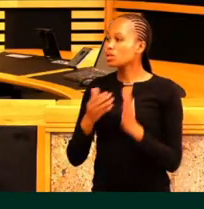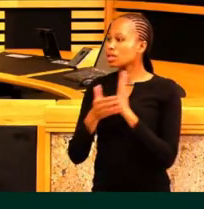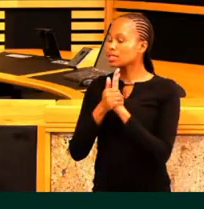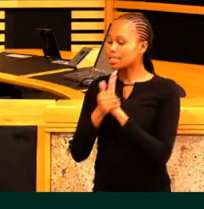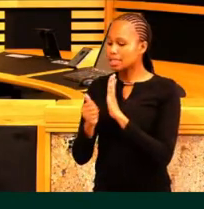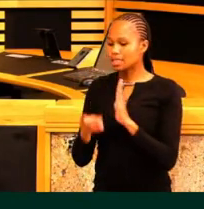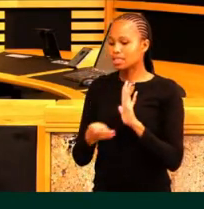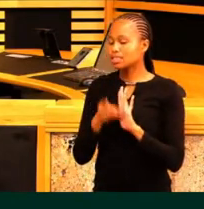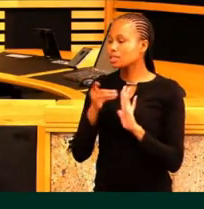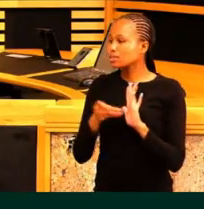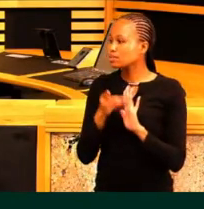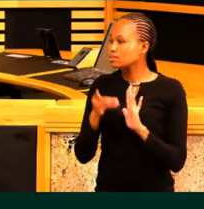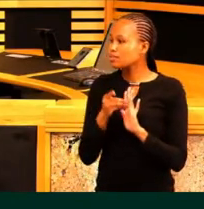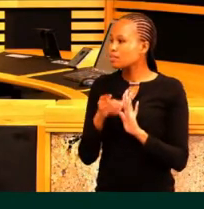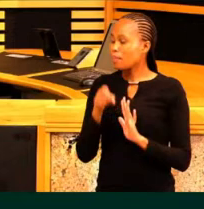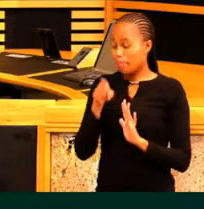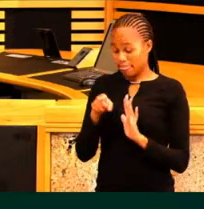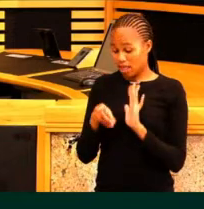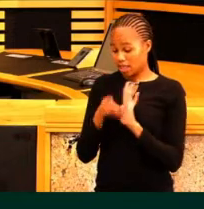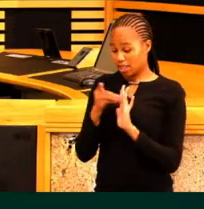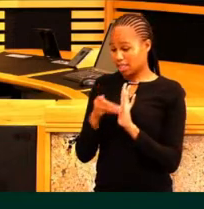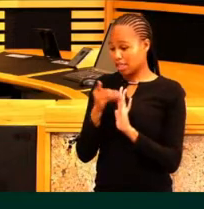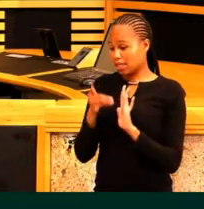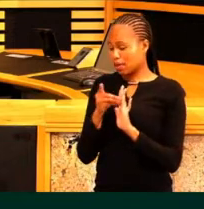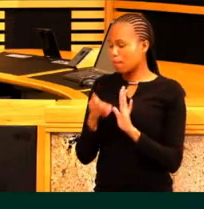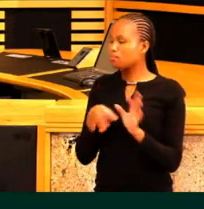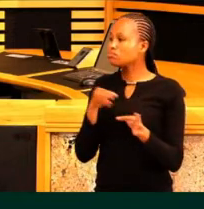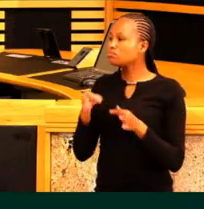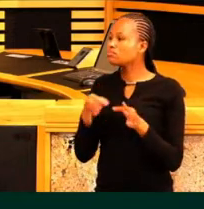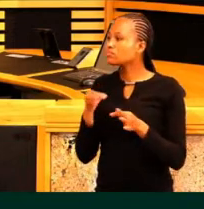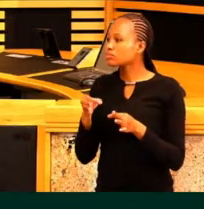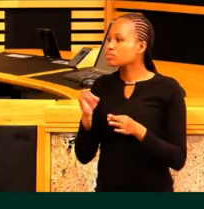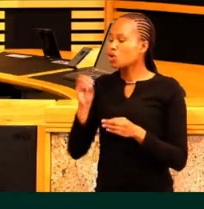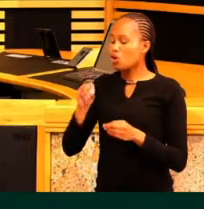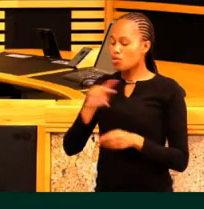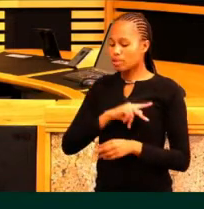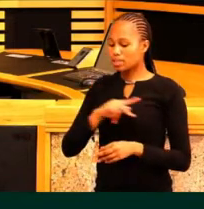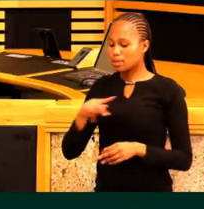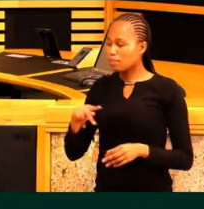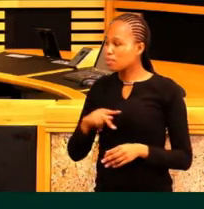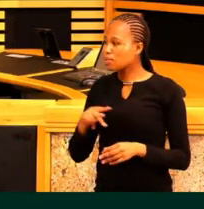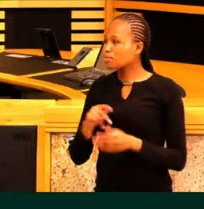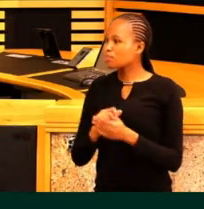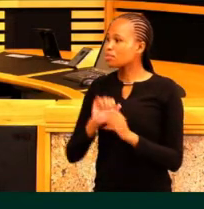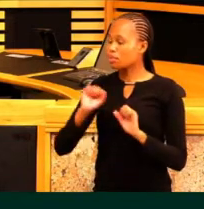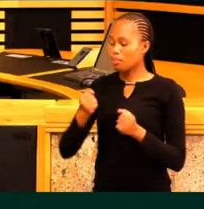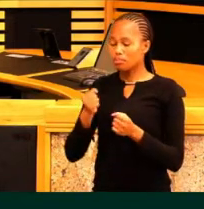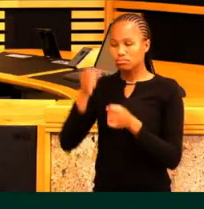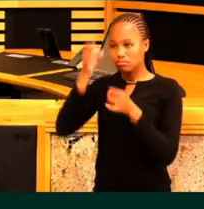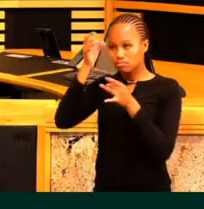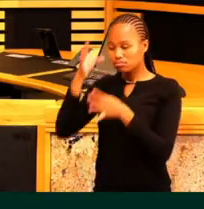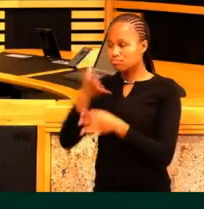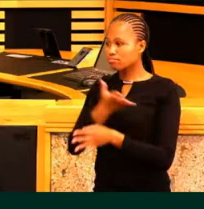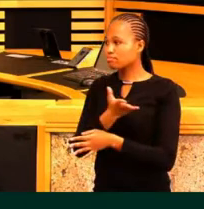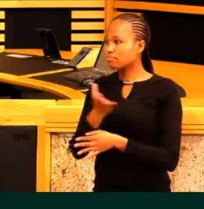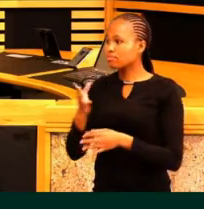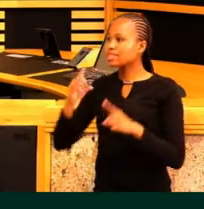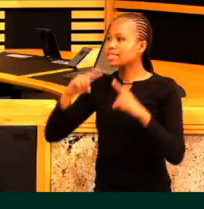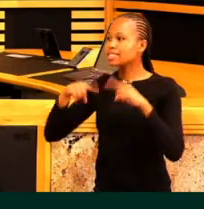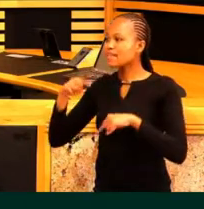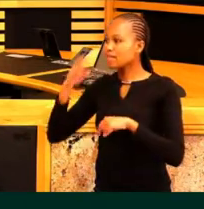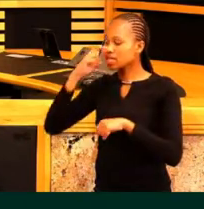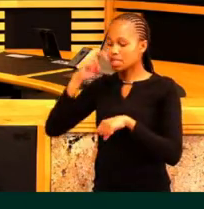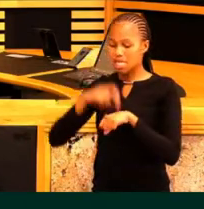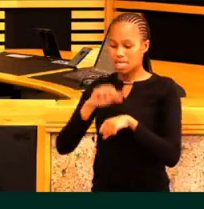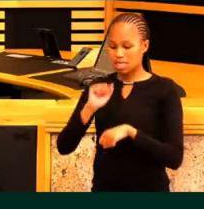development directorate this development signifies the office of the premier's determination to address the diverse needs